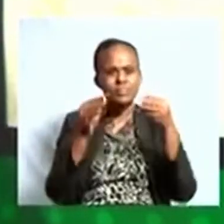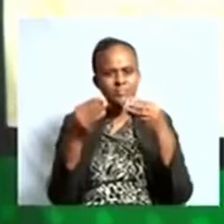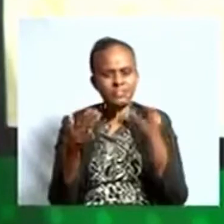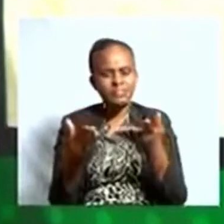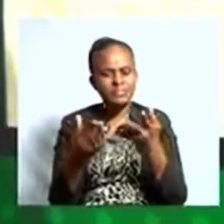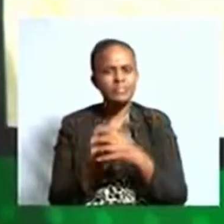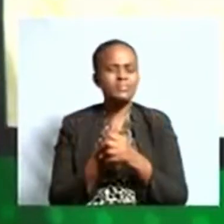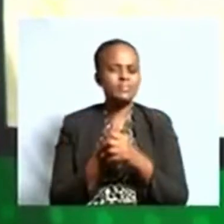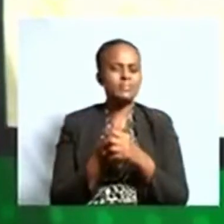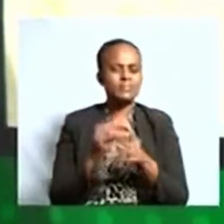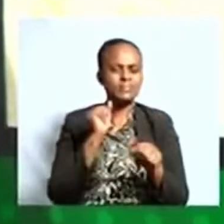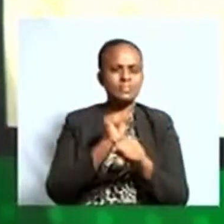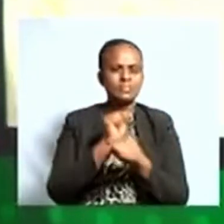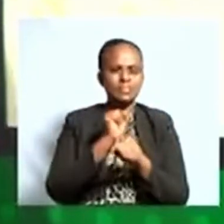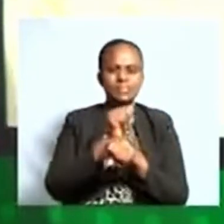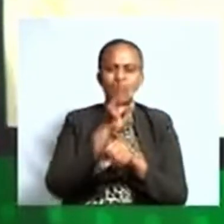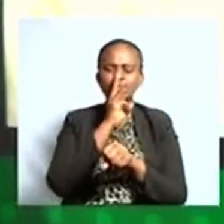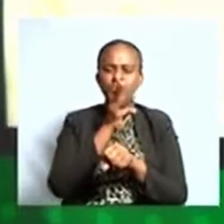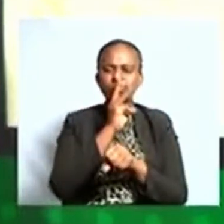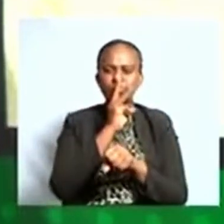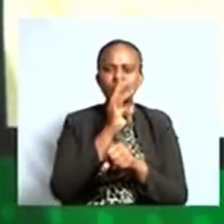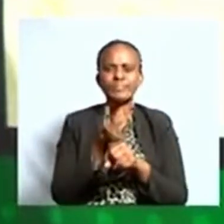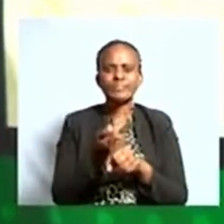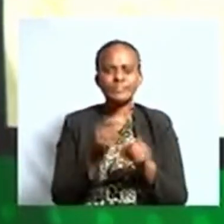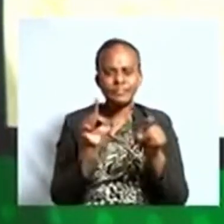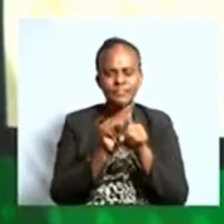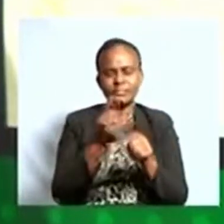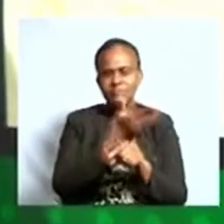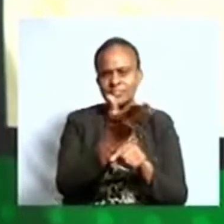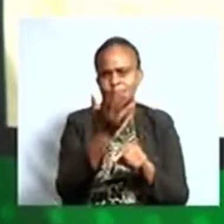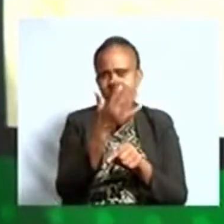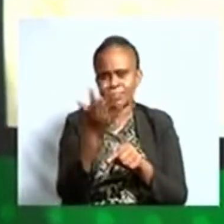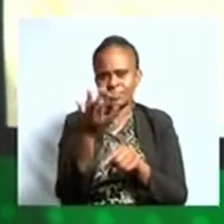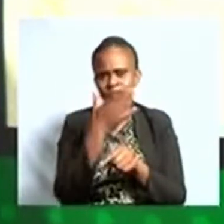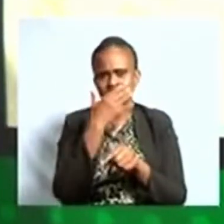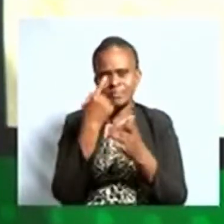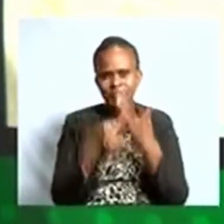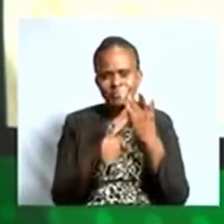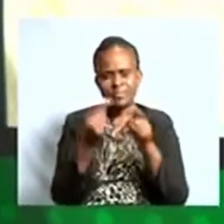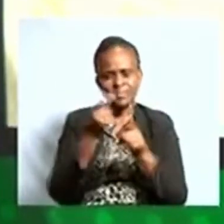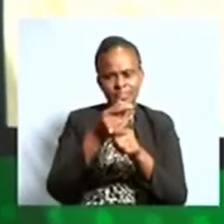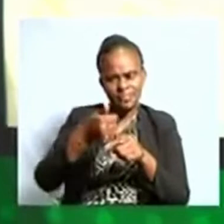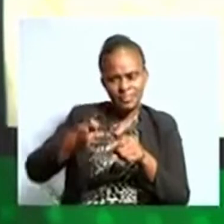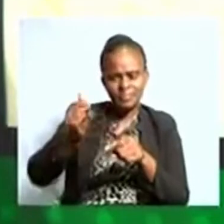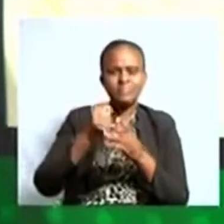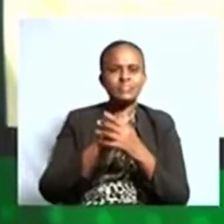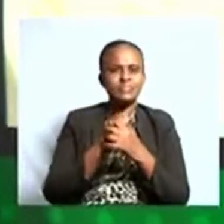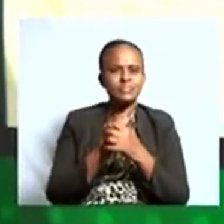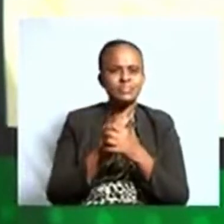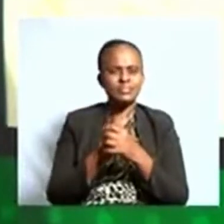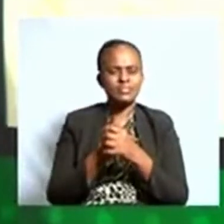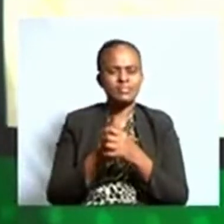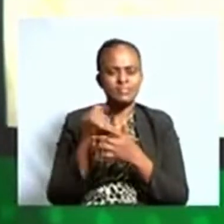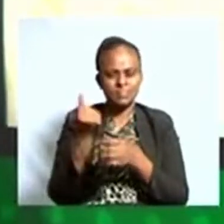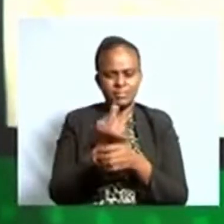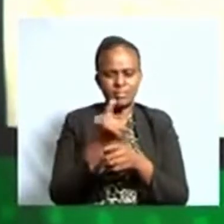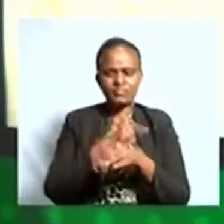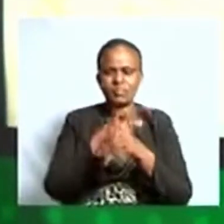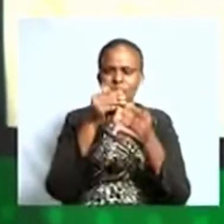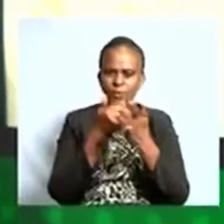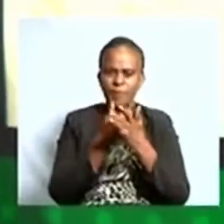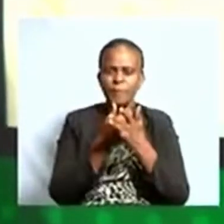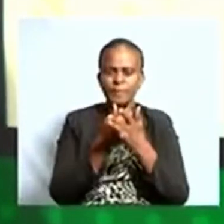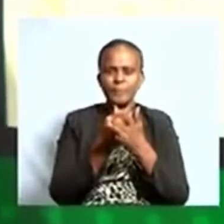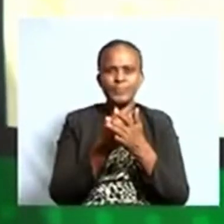to work on water, on sanitation. These things must be coming from themselves. That is the whole point